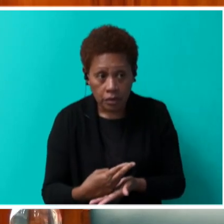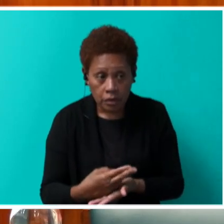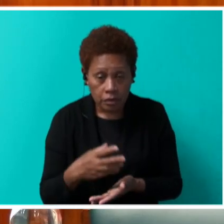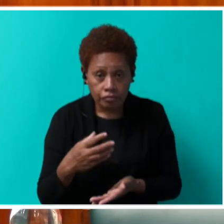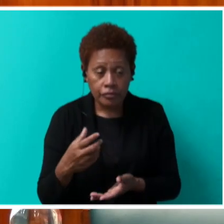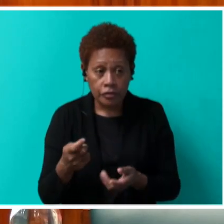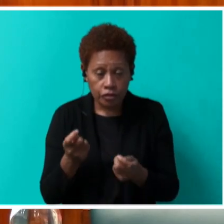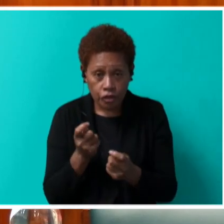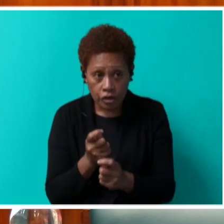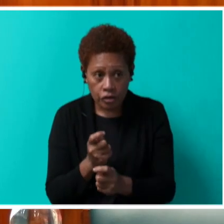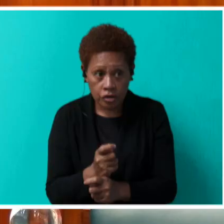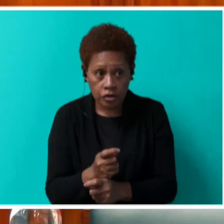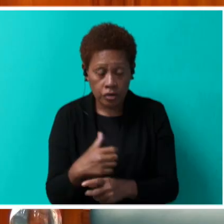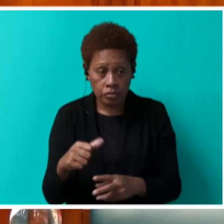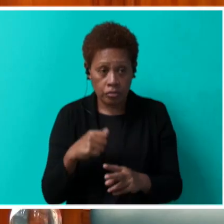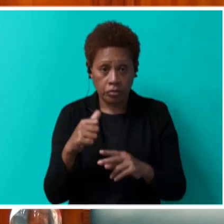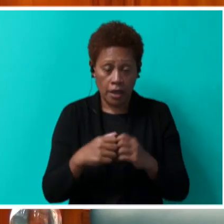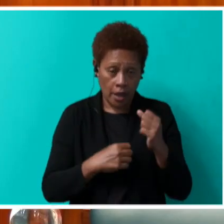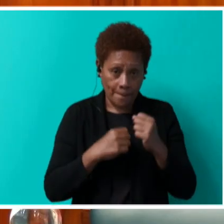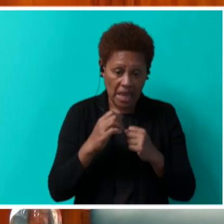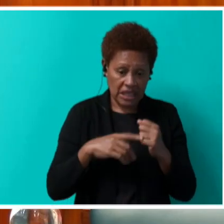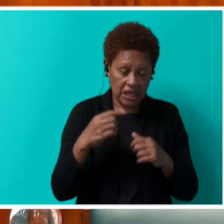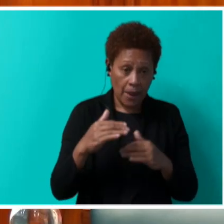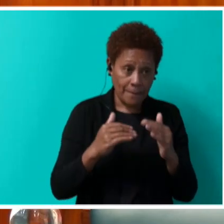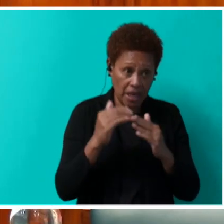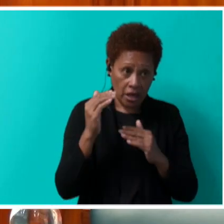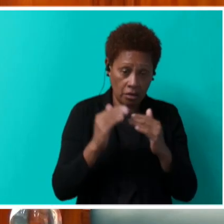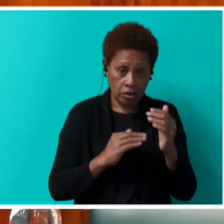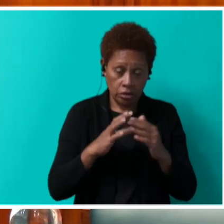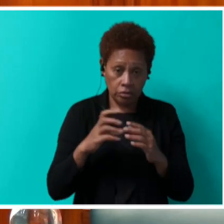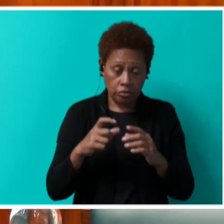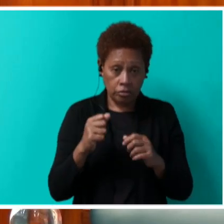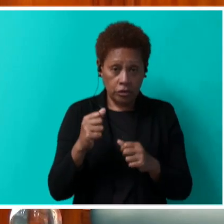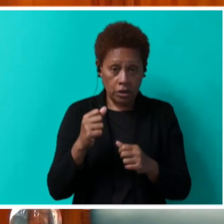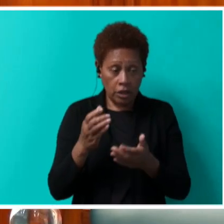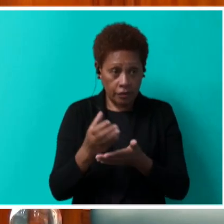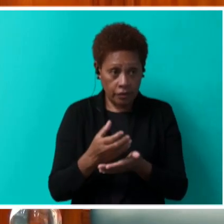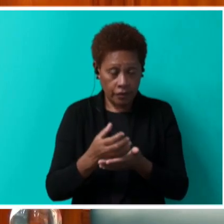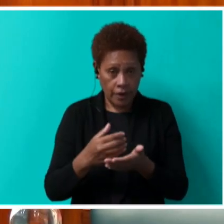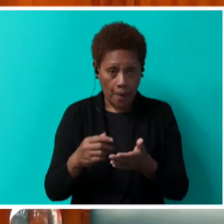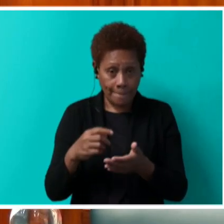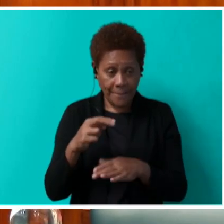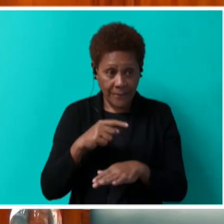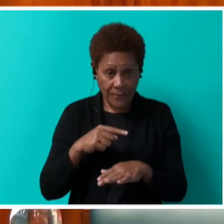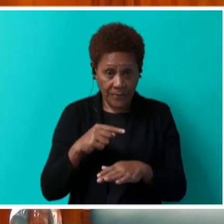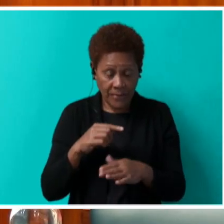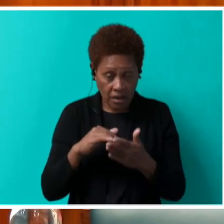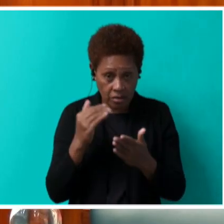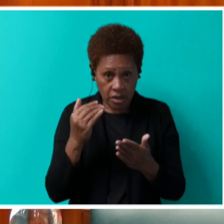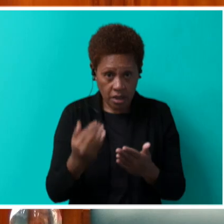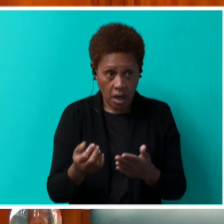changes, and also capacity building and cooperative farming model structures. In partnership with Pacific